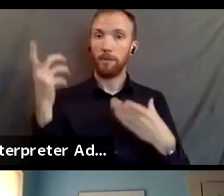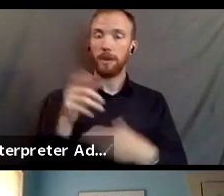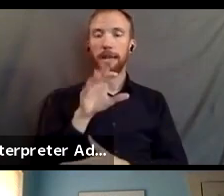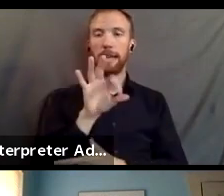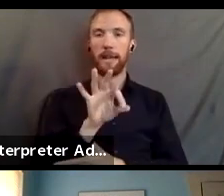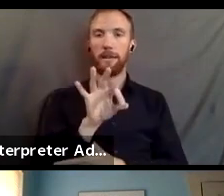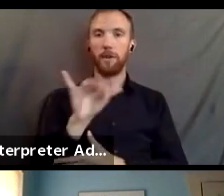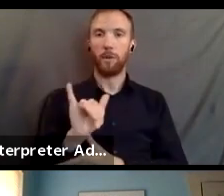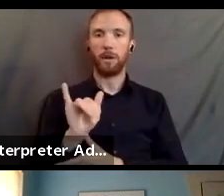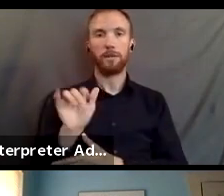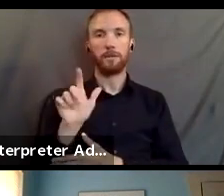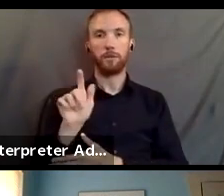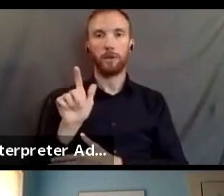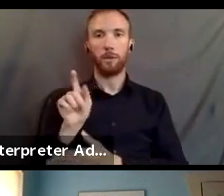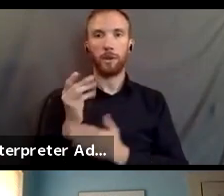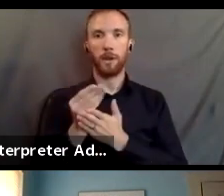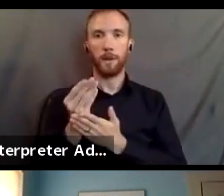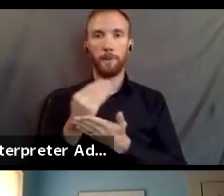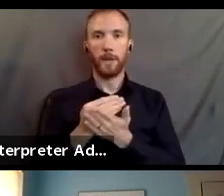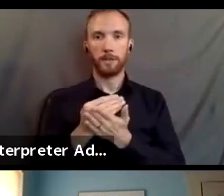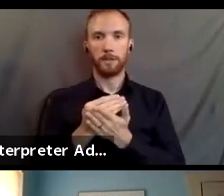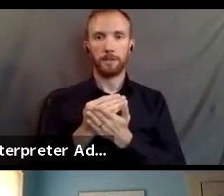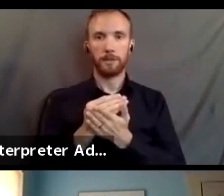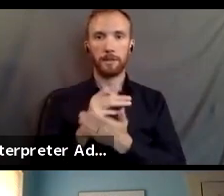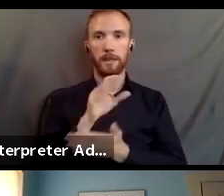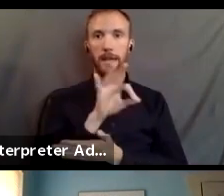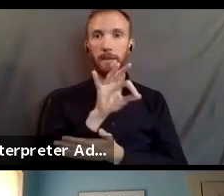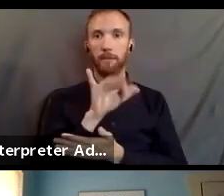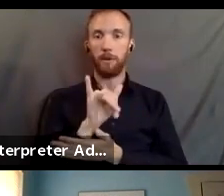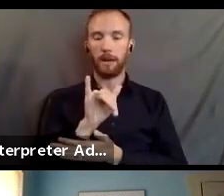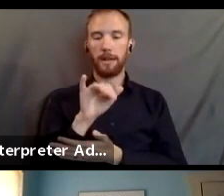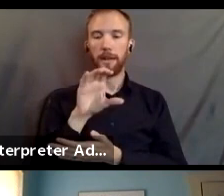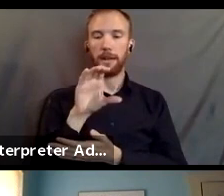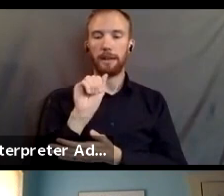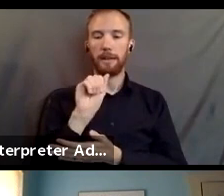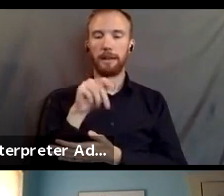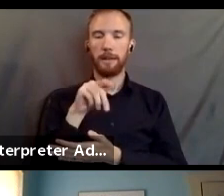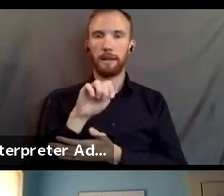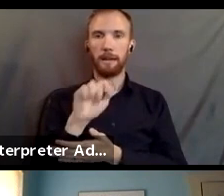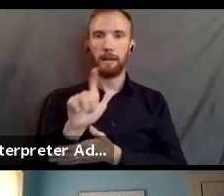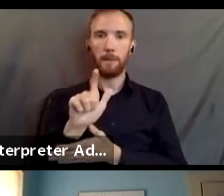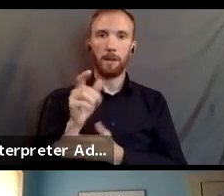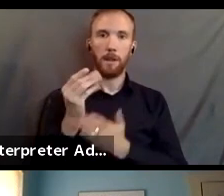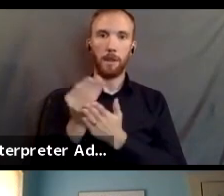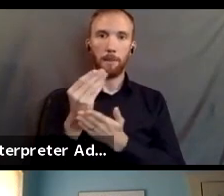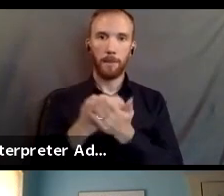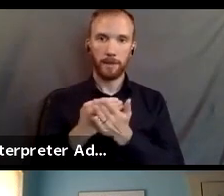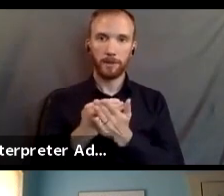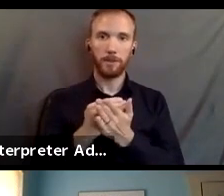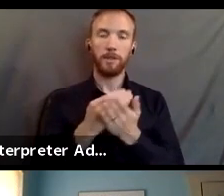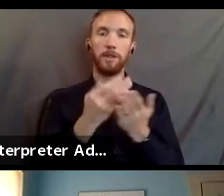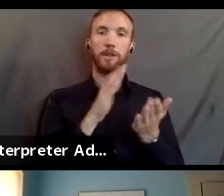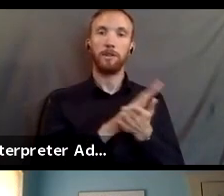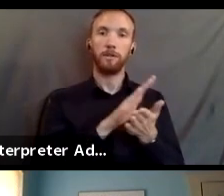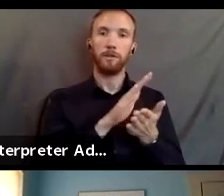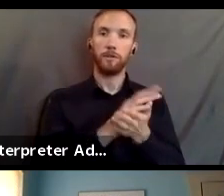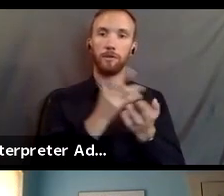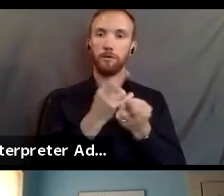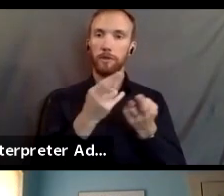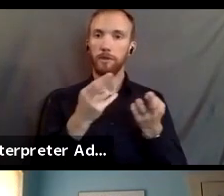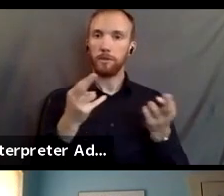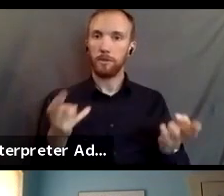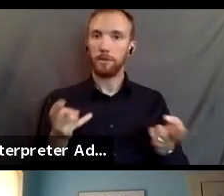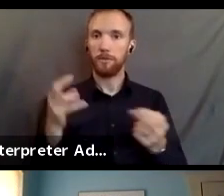budget fy21 capital budget school resource officers update and